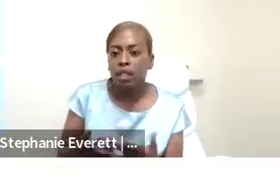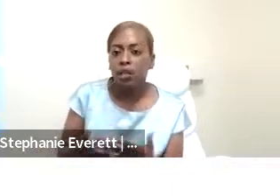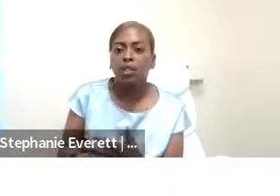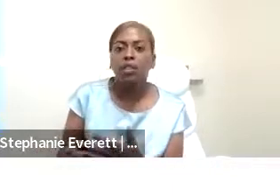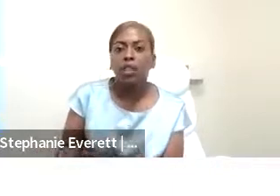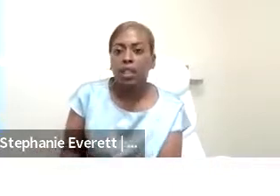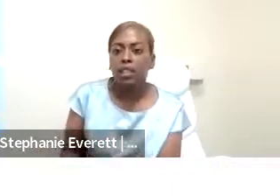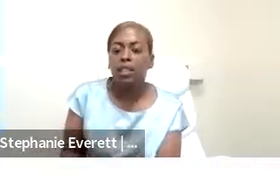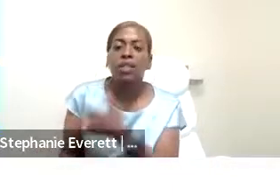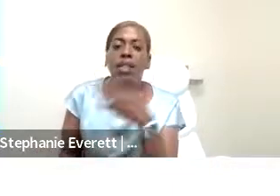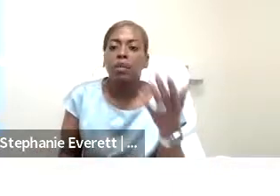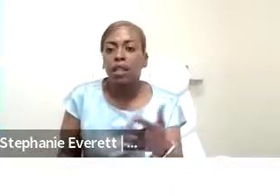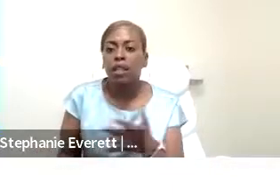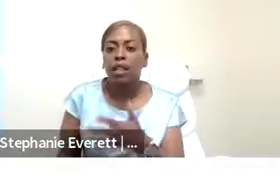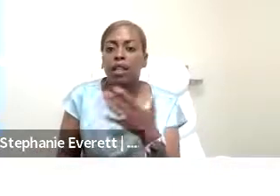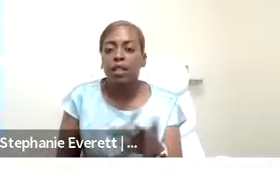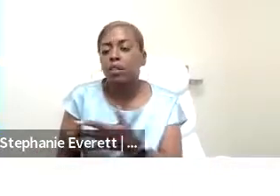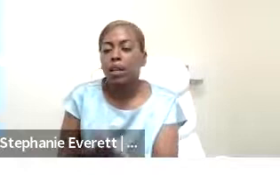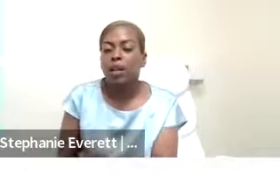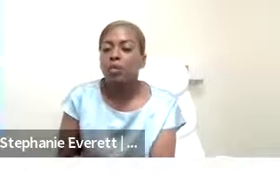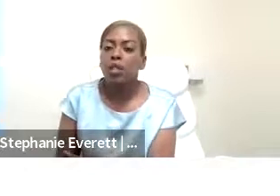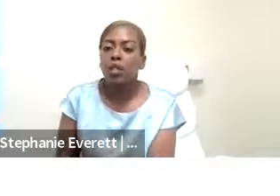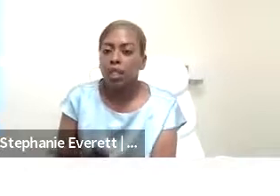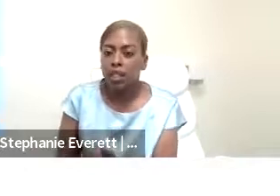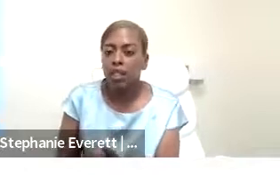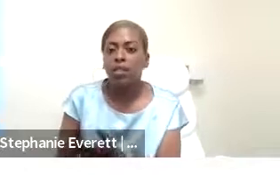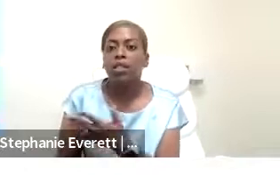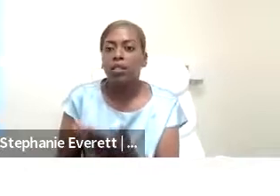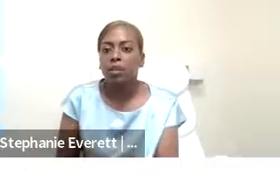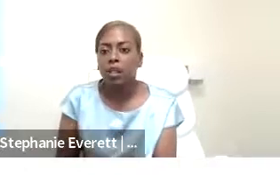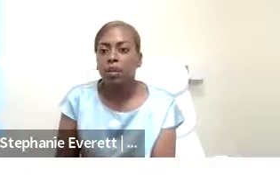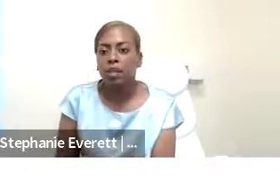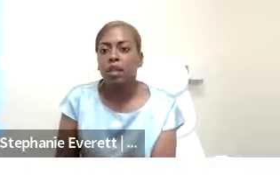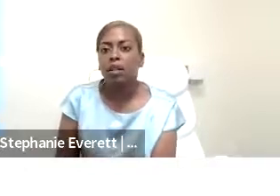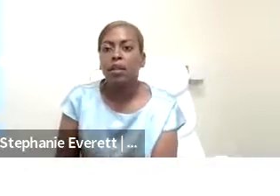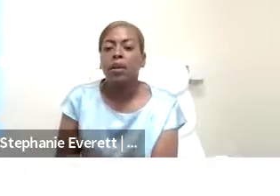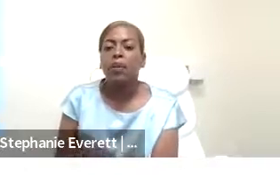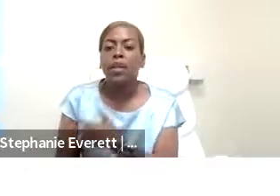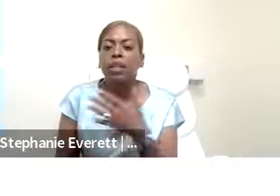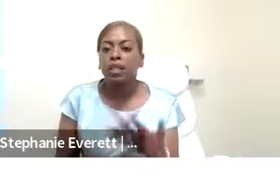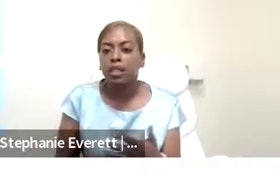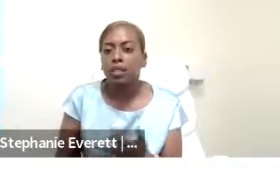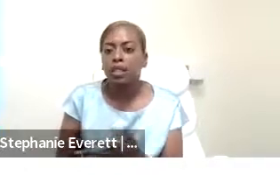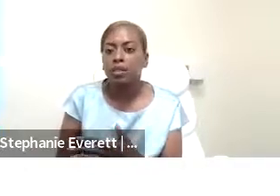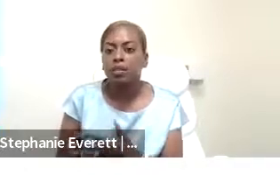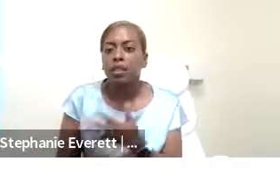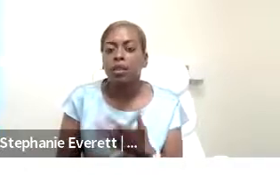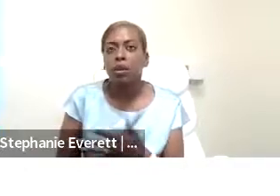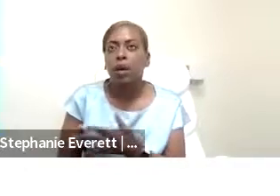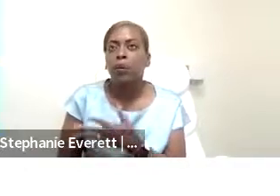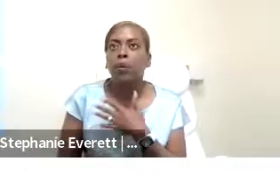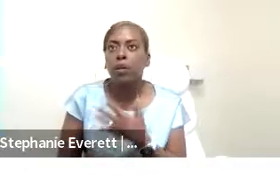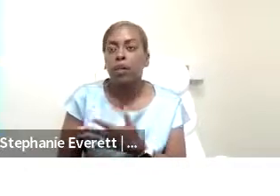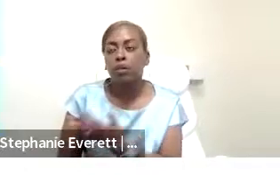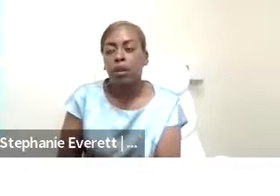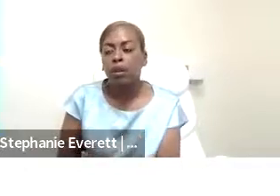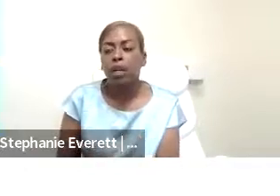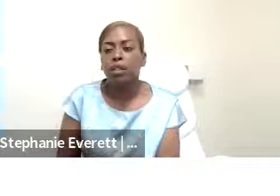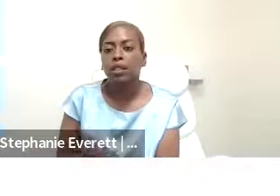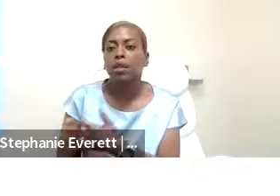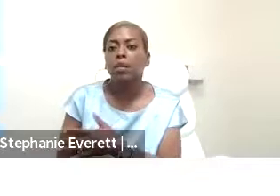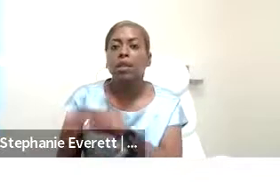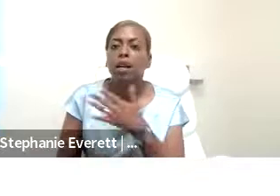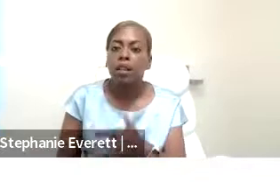for us to deal with certain things. There is that, again, this is why the community mediator is going to be a big deal. It's a reason why we do